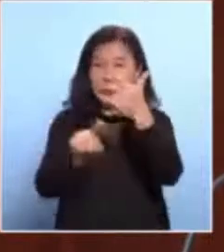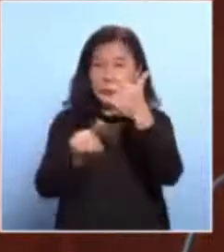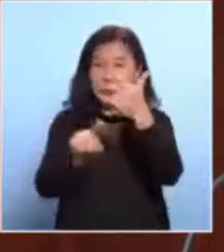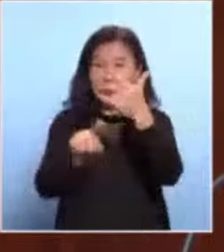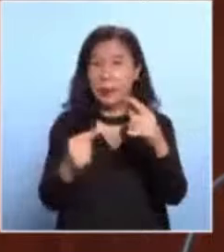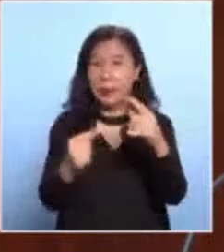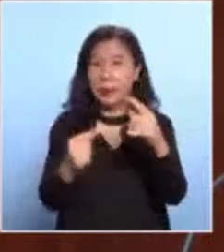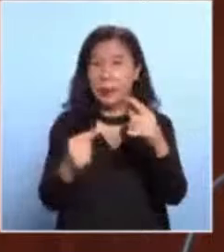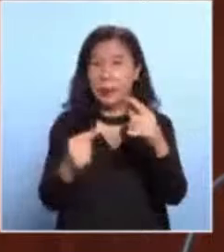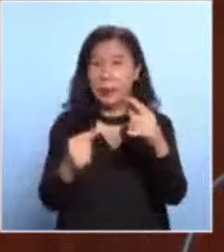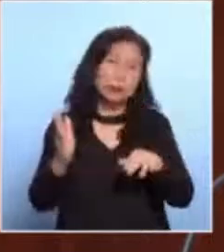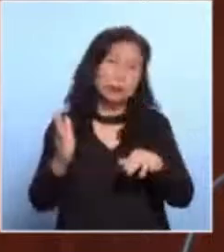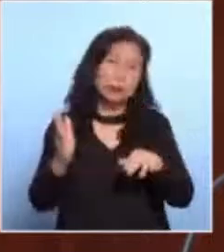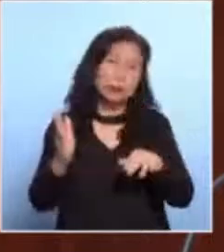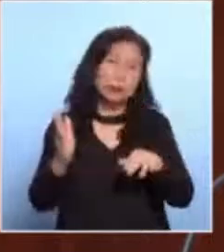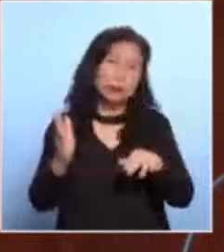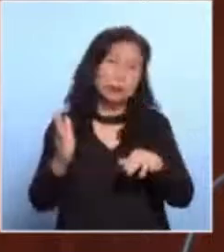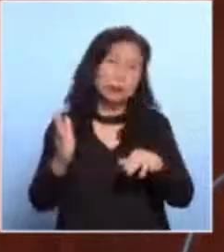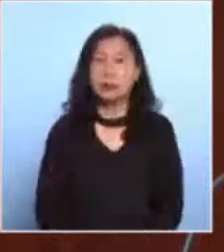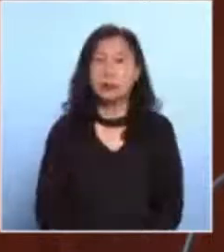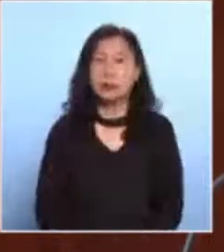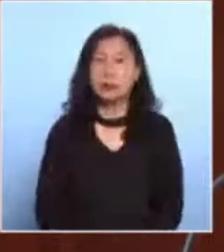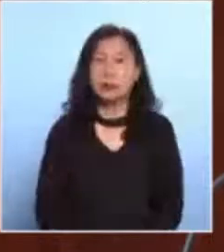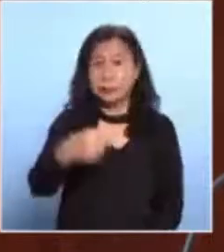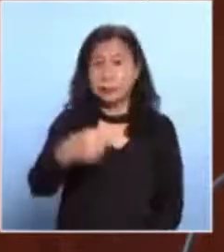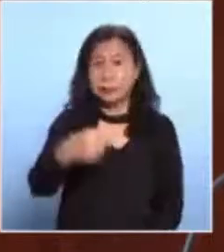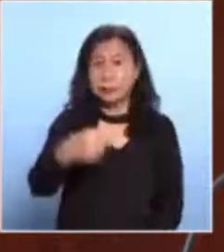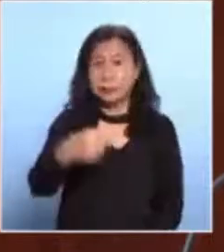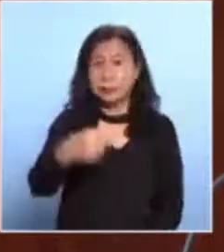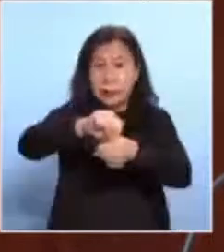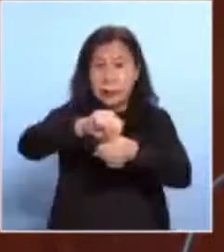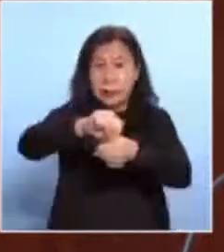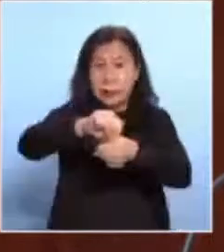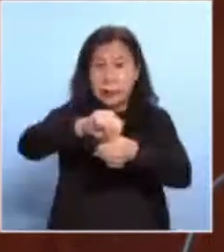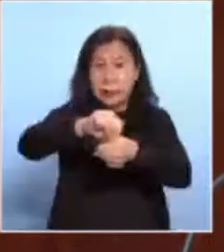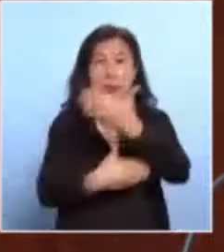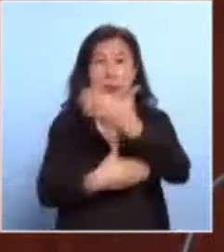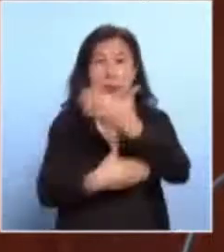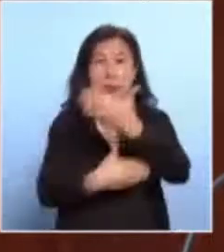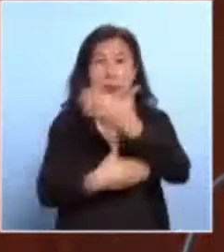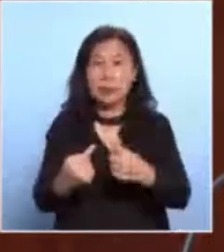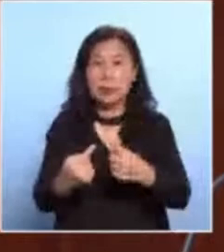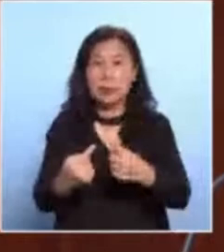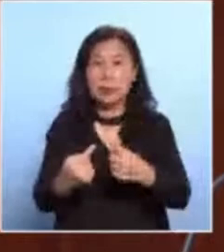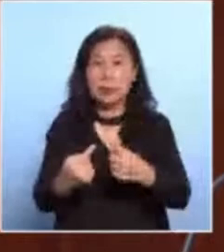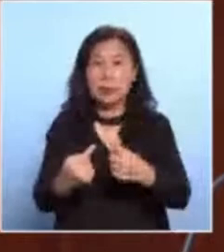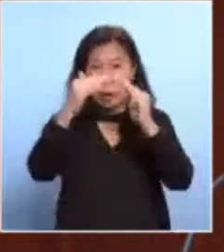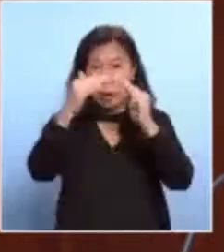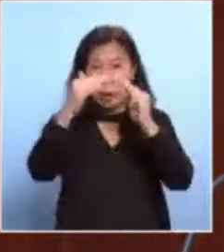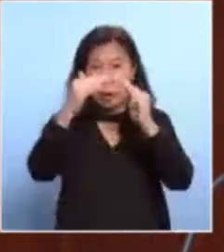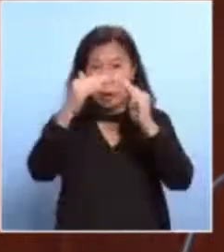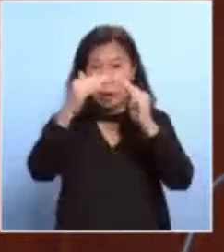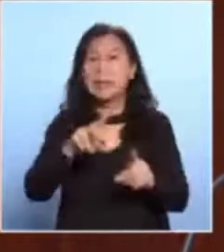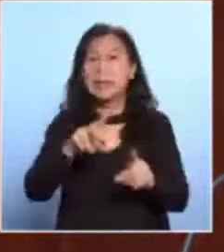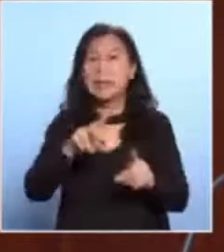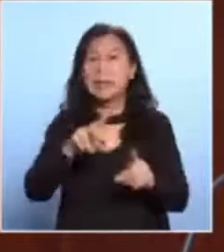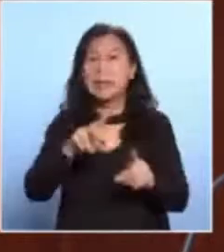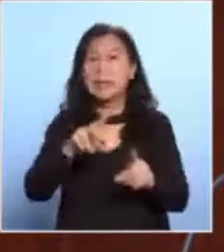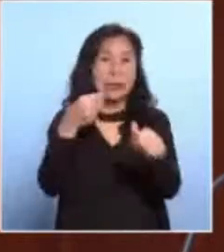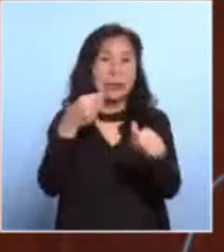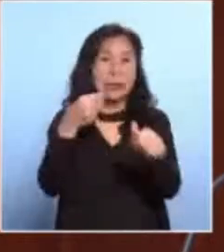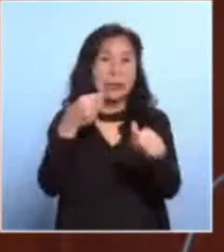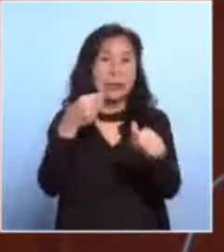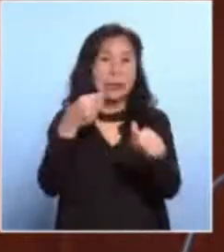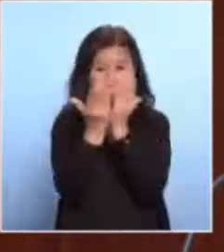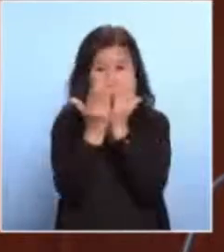2. Strengthen the services of residential care homes for persons with disabilities, or RCHDs, and day